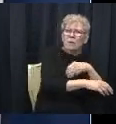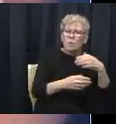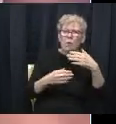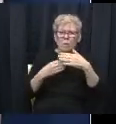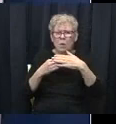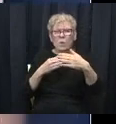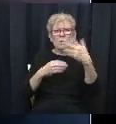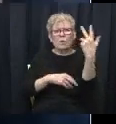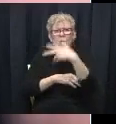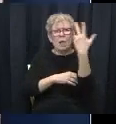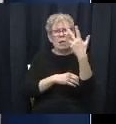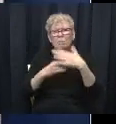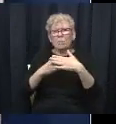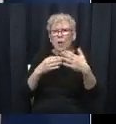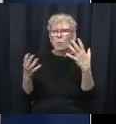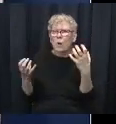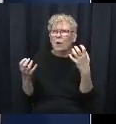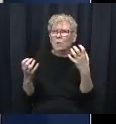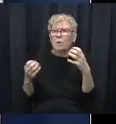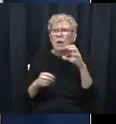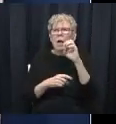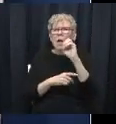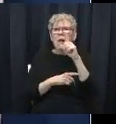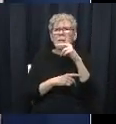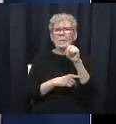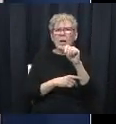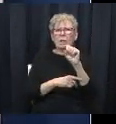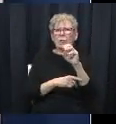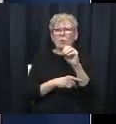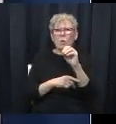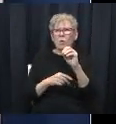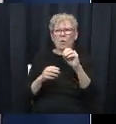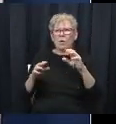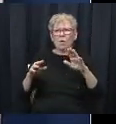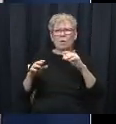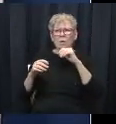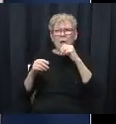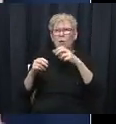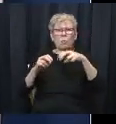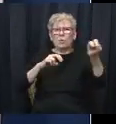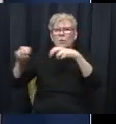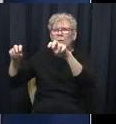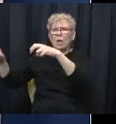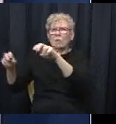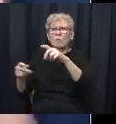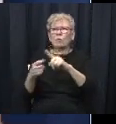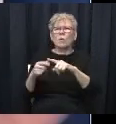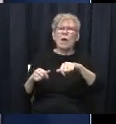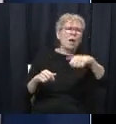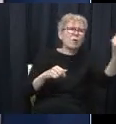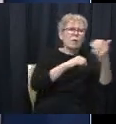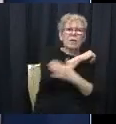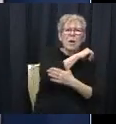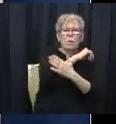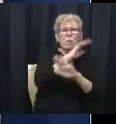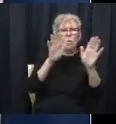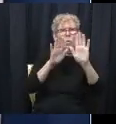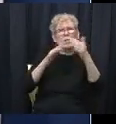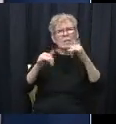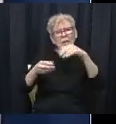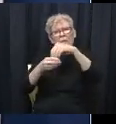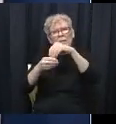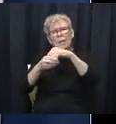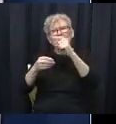to other providers recently. There might have been in the past. This particular is more of an alert to use them. They're not